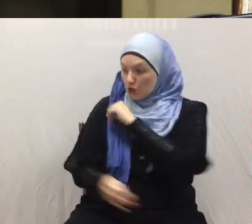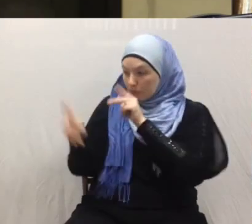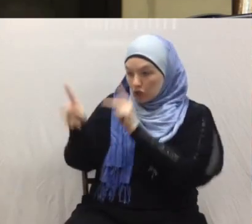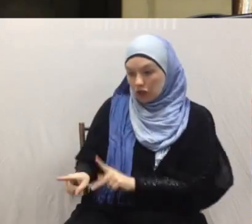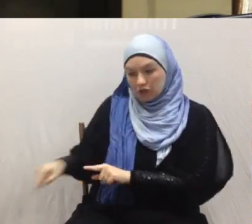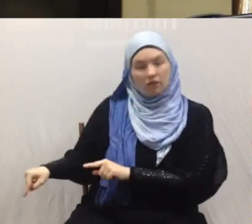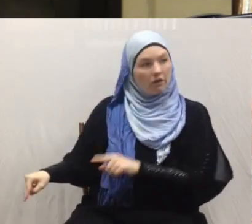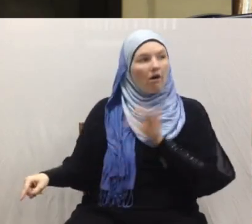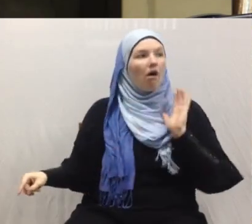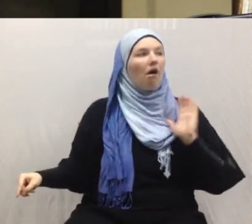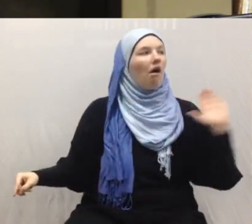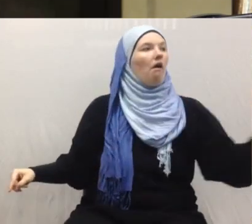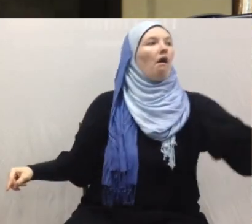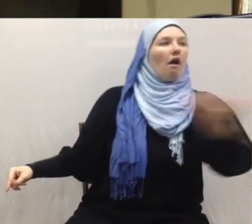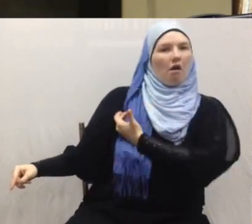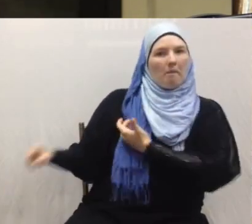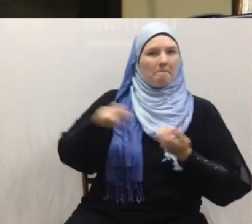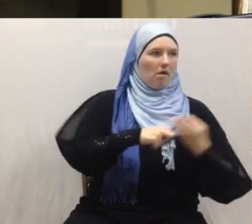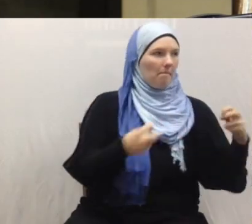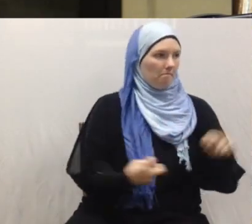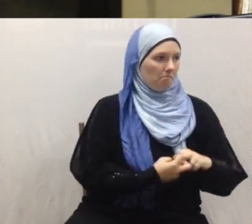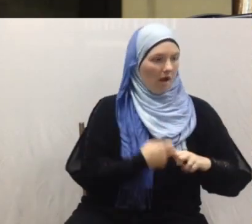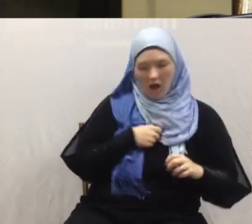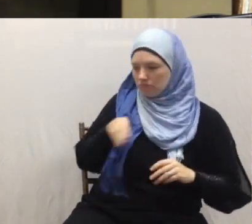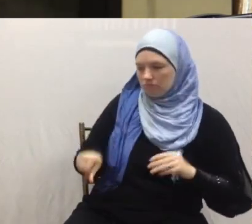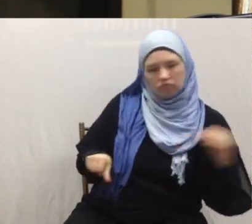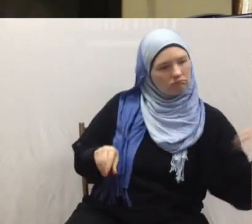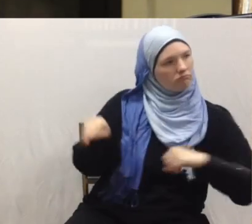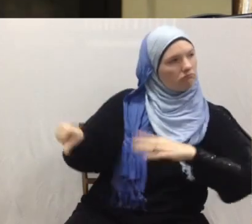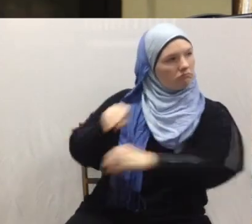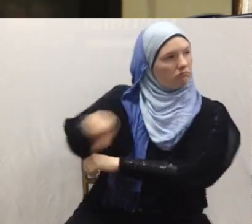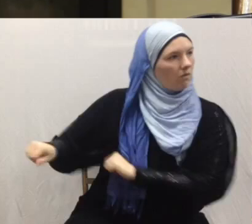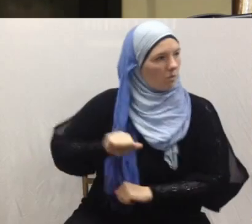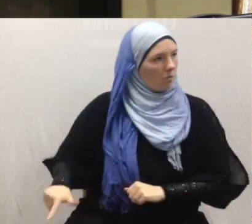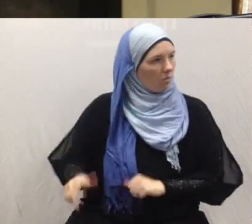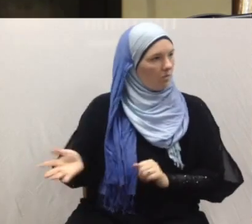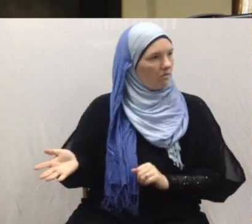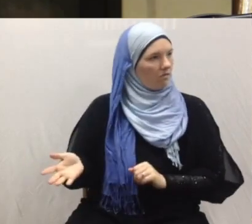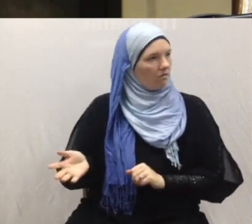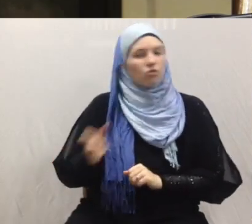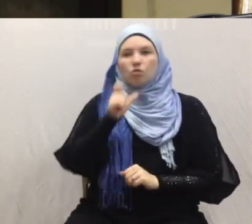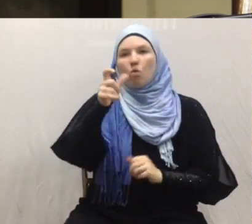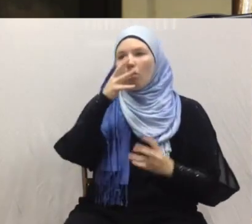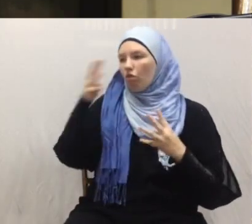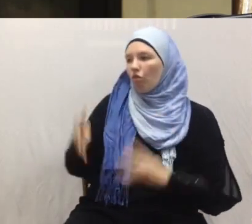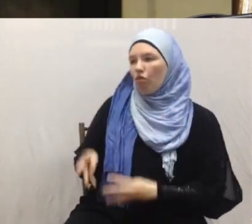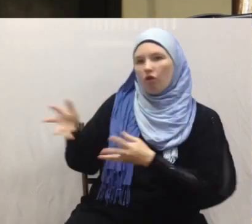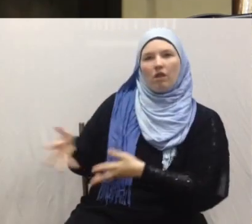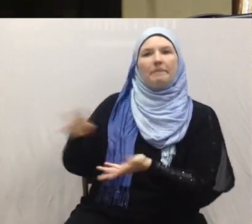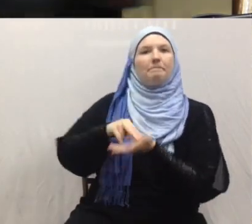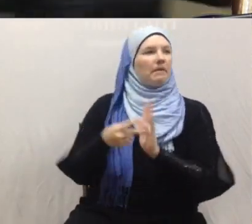is a society who needs to chip in and support. Shall not leave anyone destitute, which means very